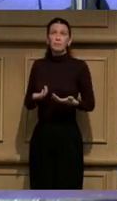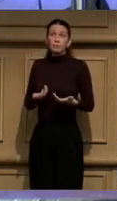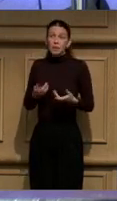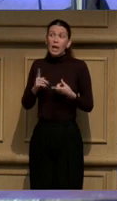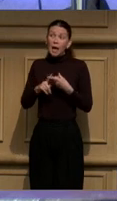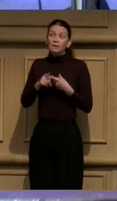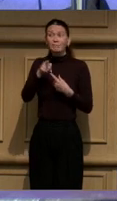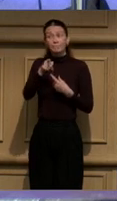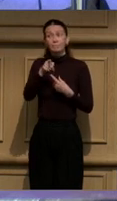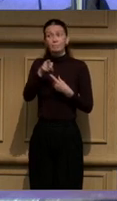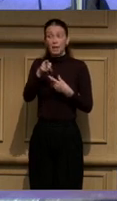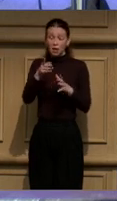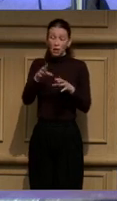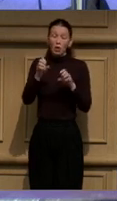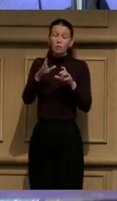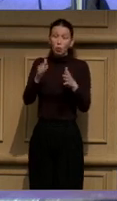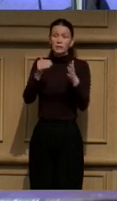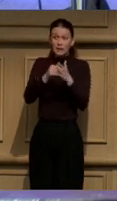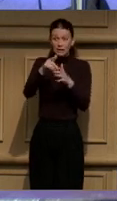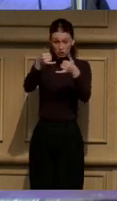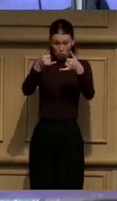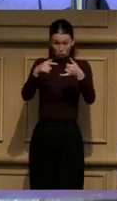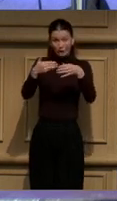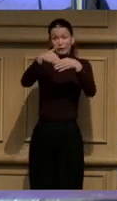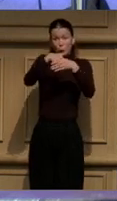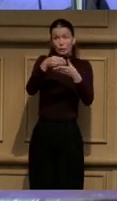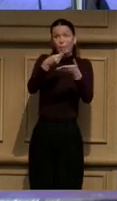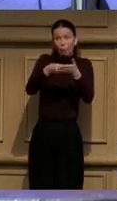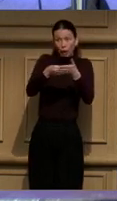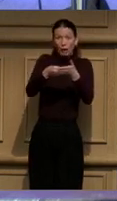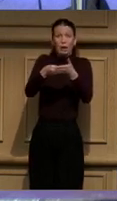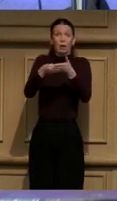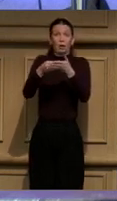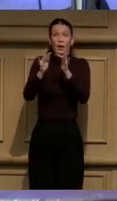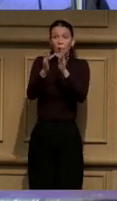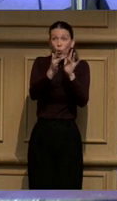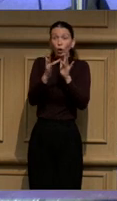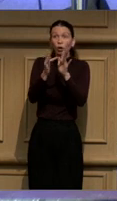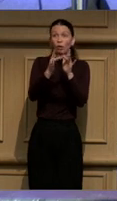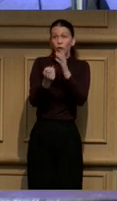alongside that, I suppose there's money and connections that come with such an award. But I'm really curious about